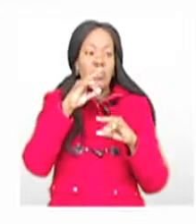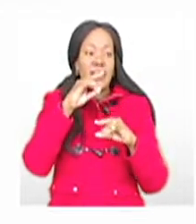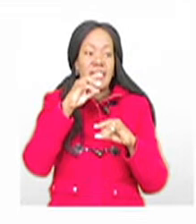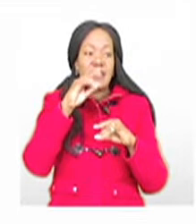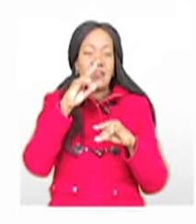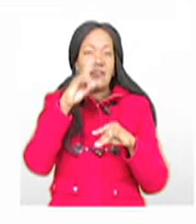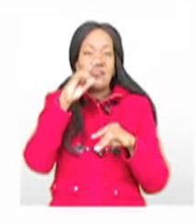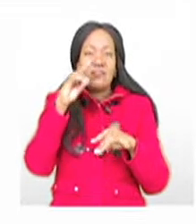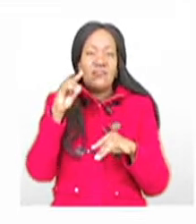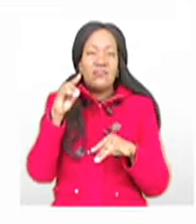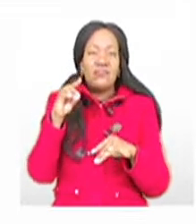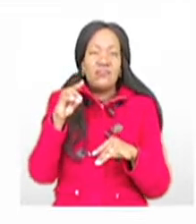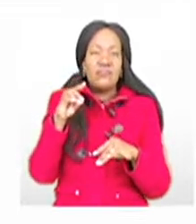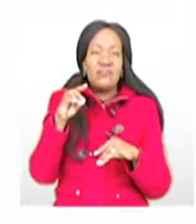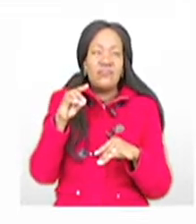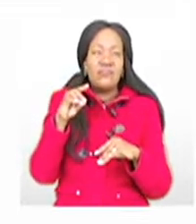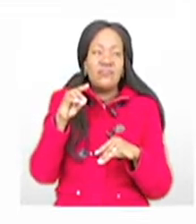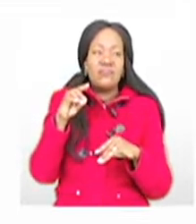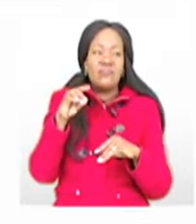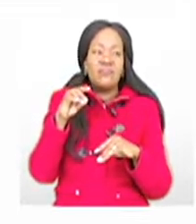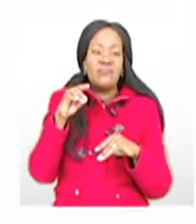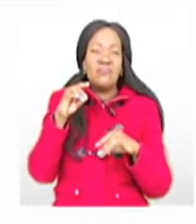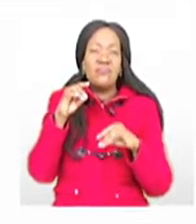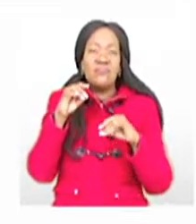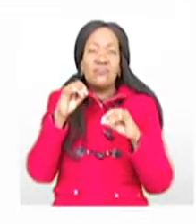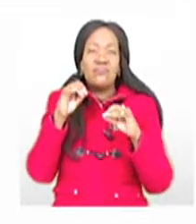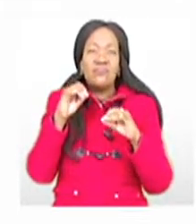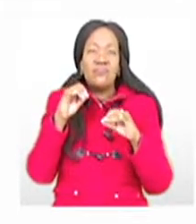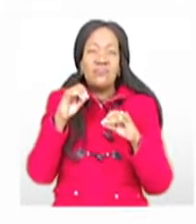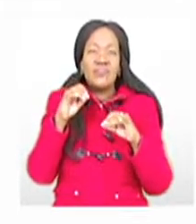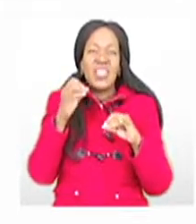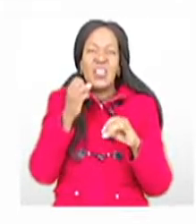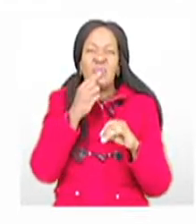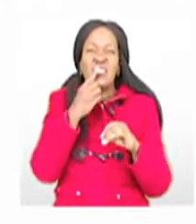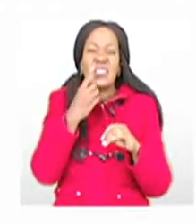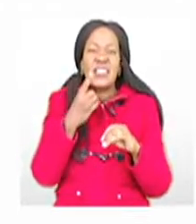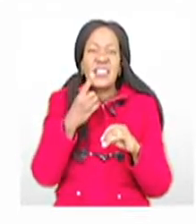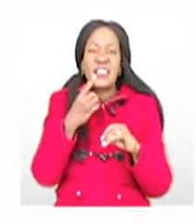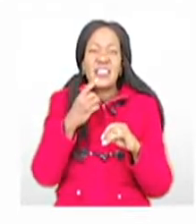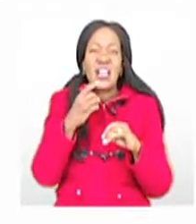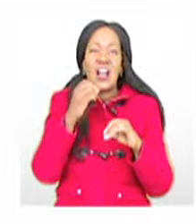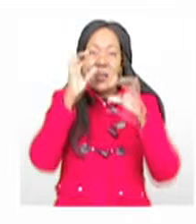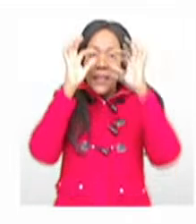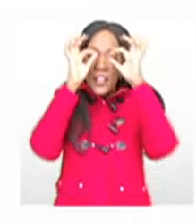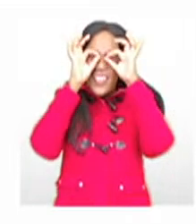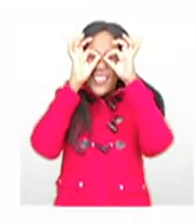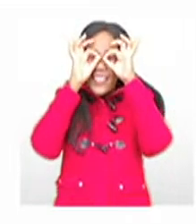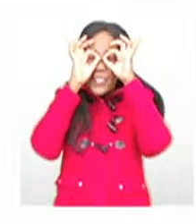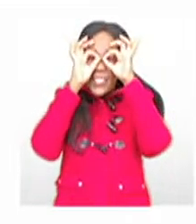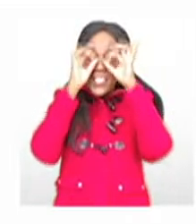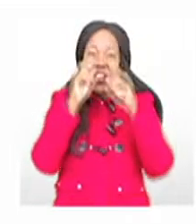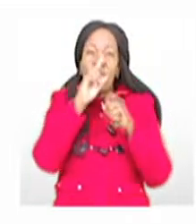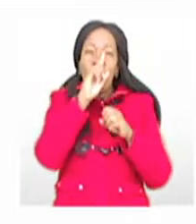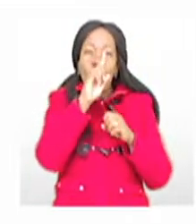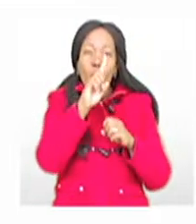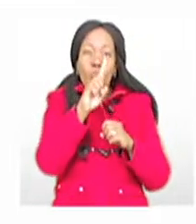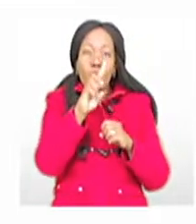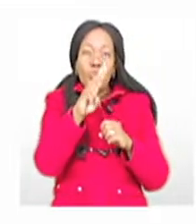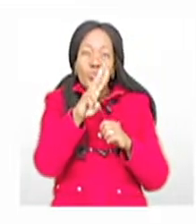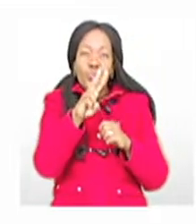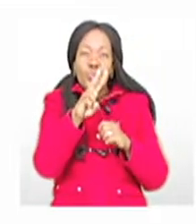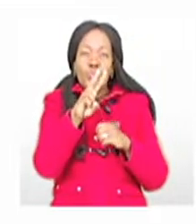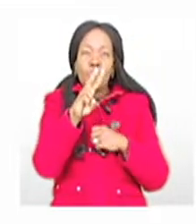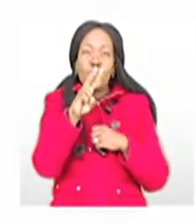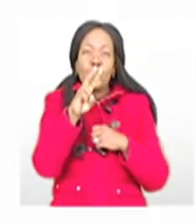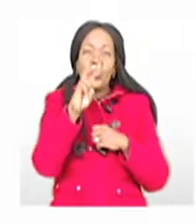the left and point to the birds as we count. 1,